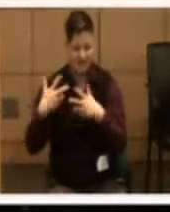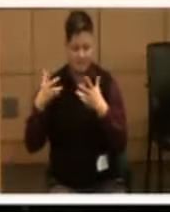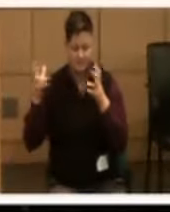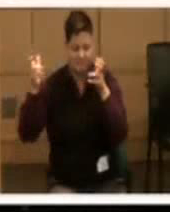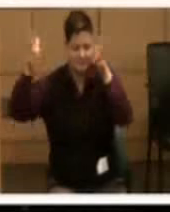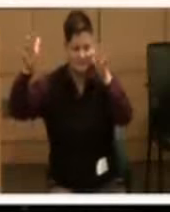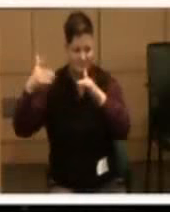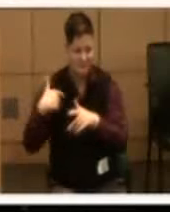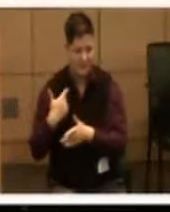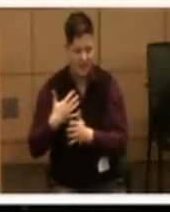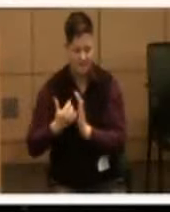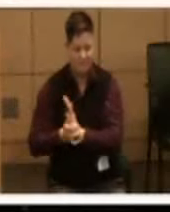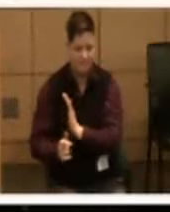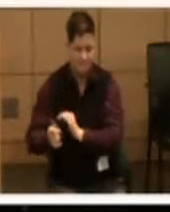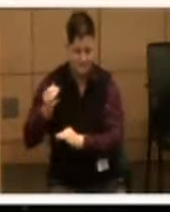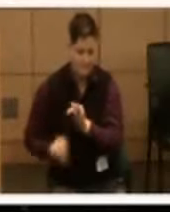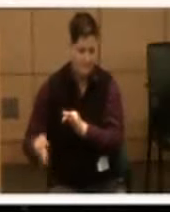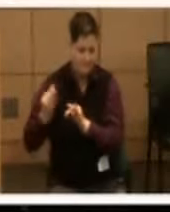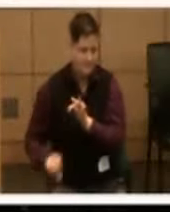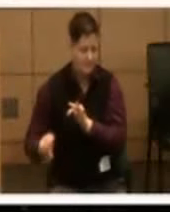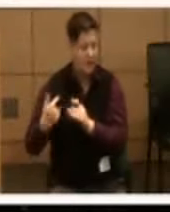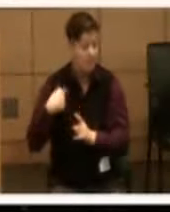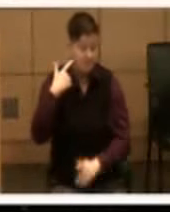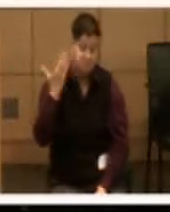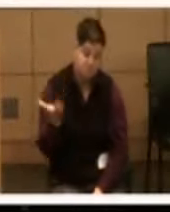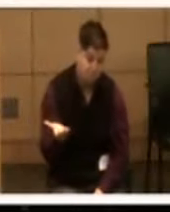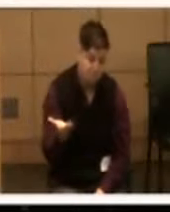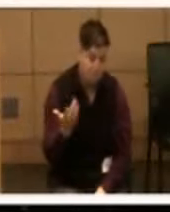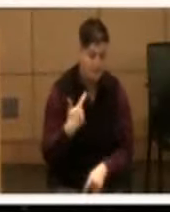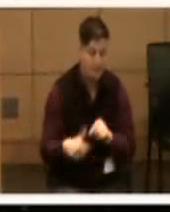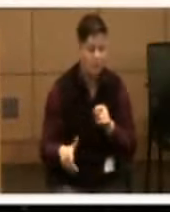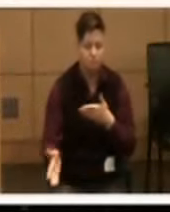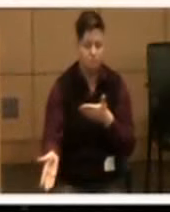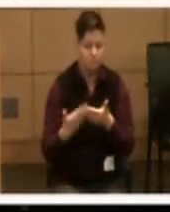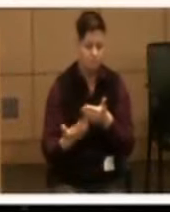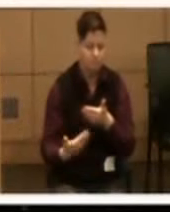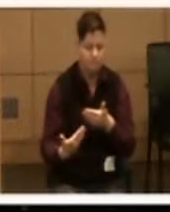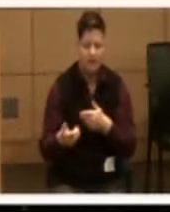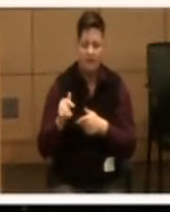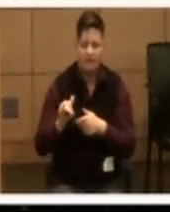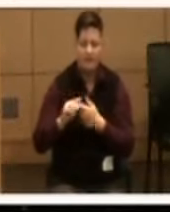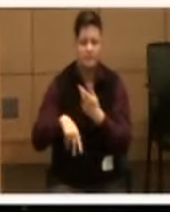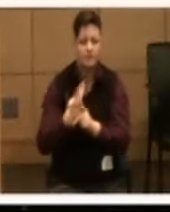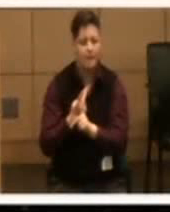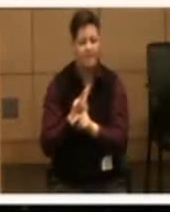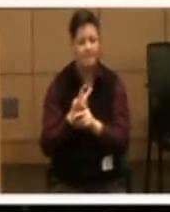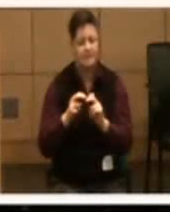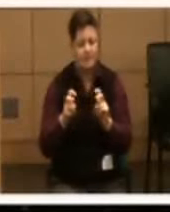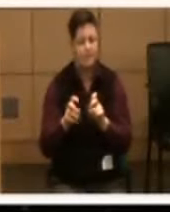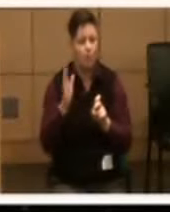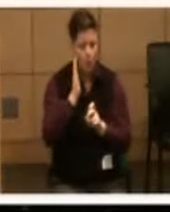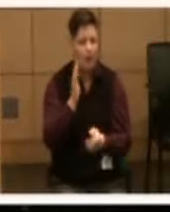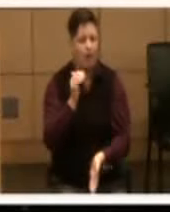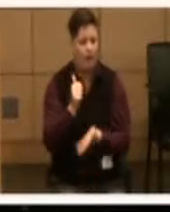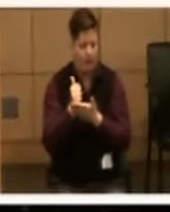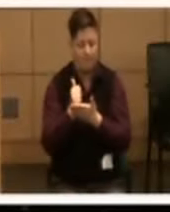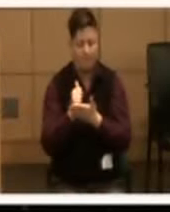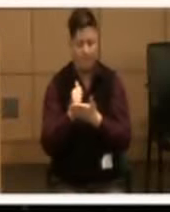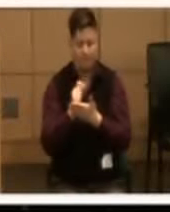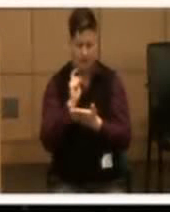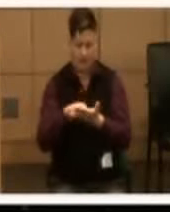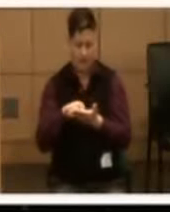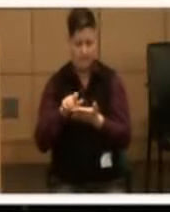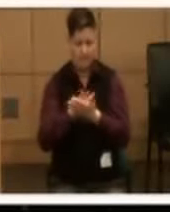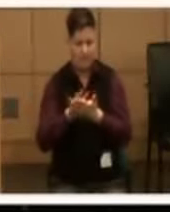huge, I think regardless that this type of assessment will identify some subtle things that we